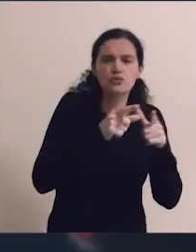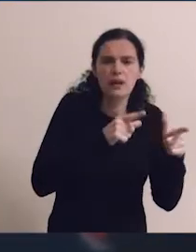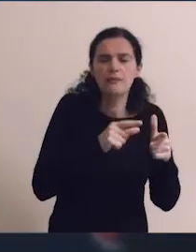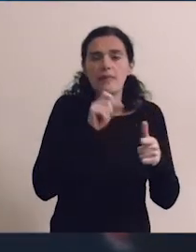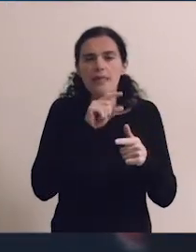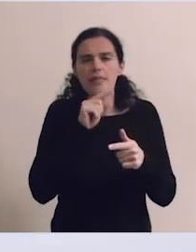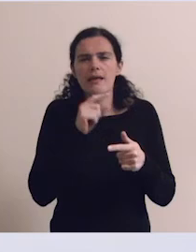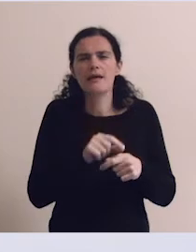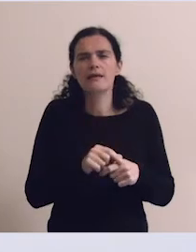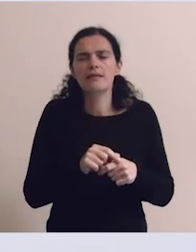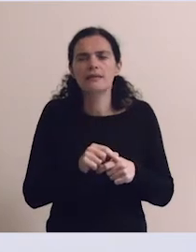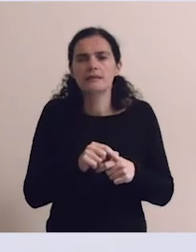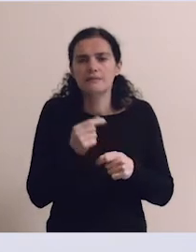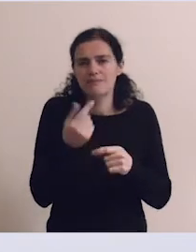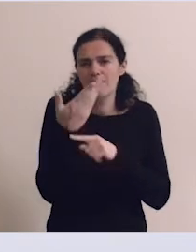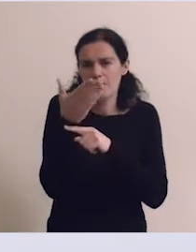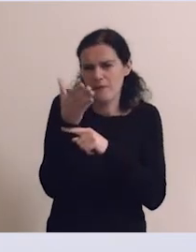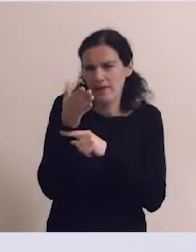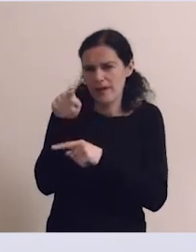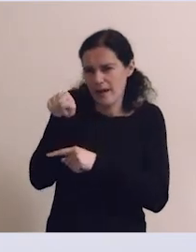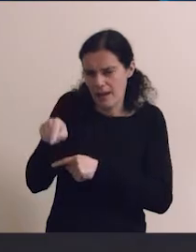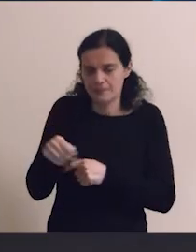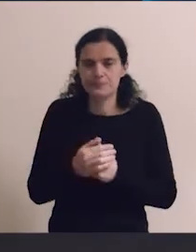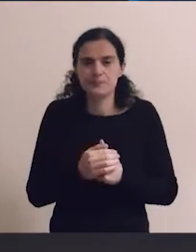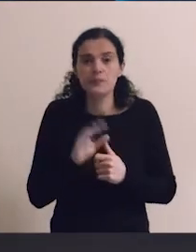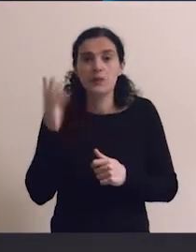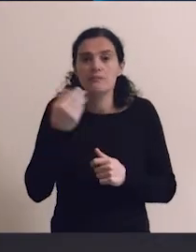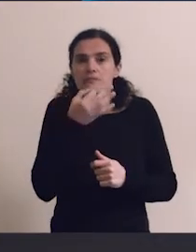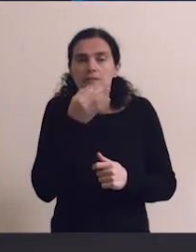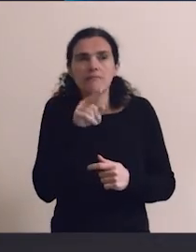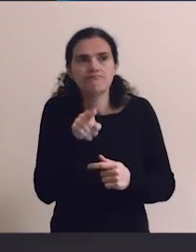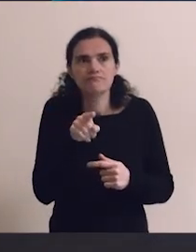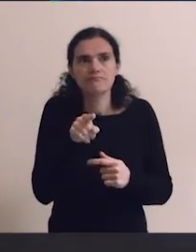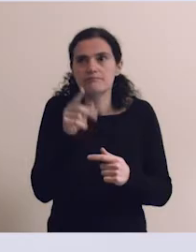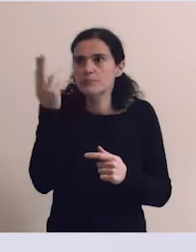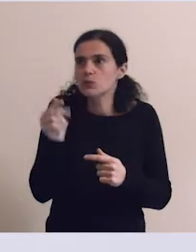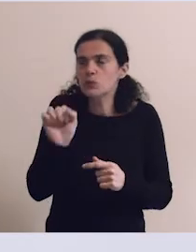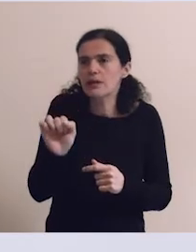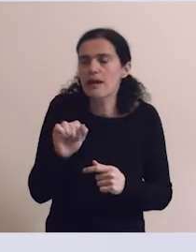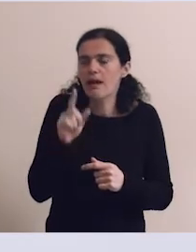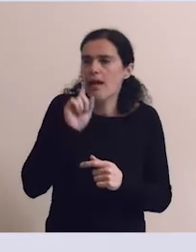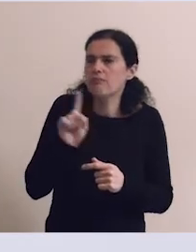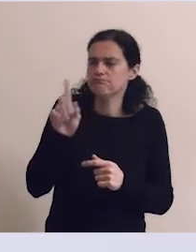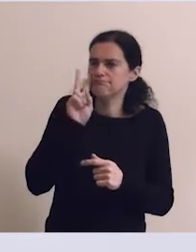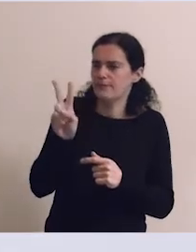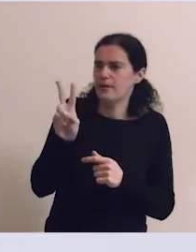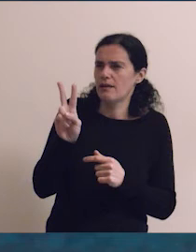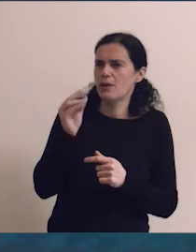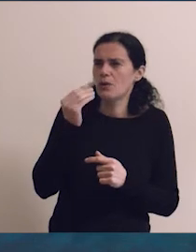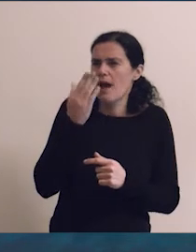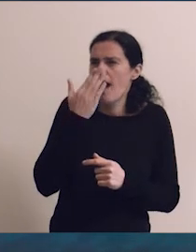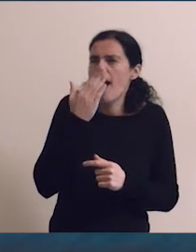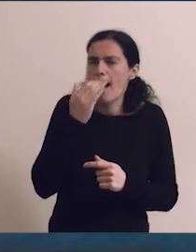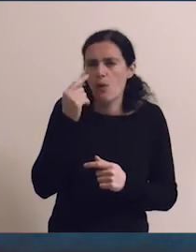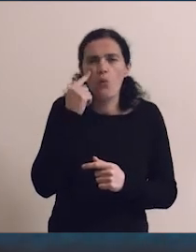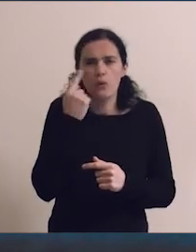star that came into the making of this flag. When Quaytman talks about this painting, she looks at that as